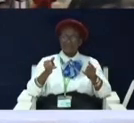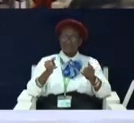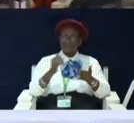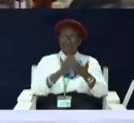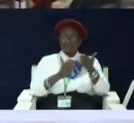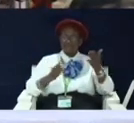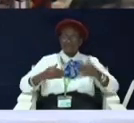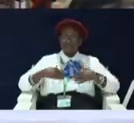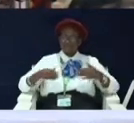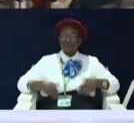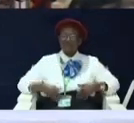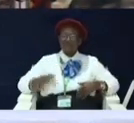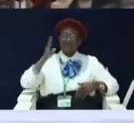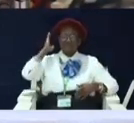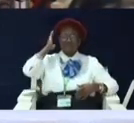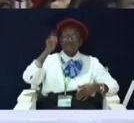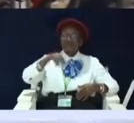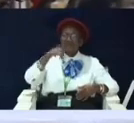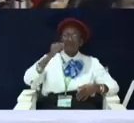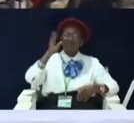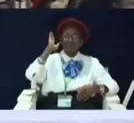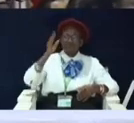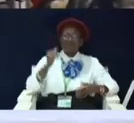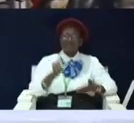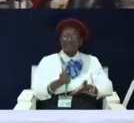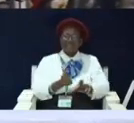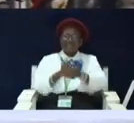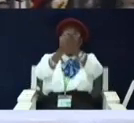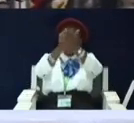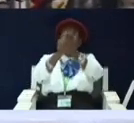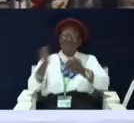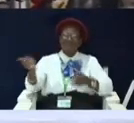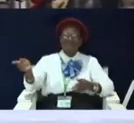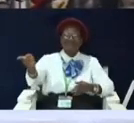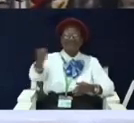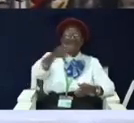somebody who assists you in getting your breakthrough will come to you. Amen.